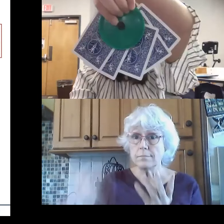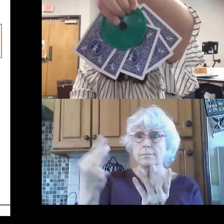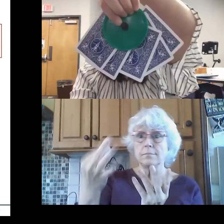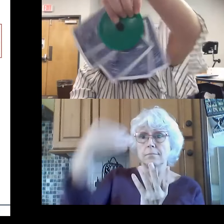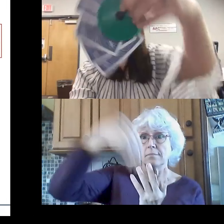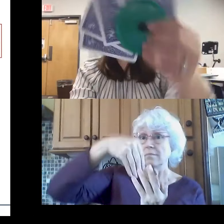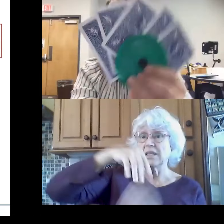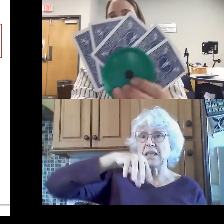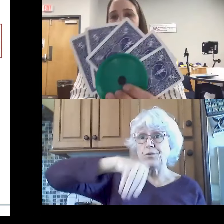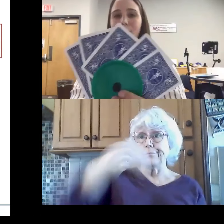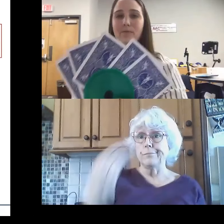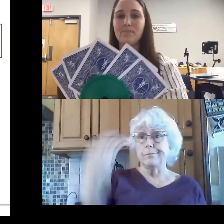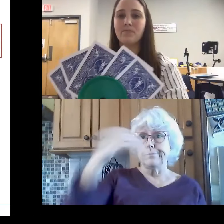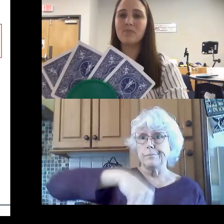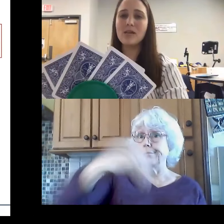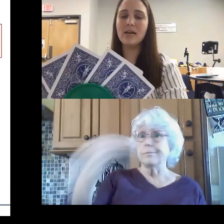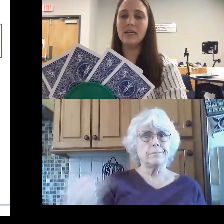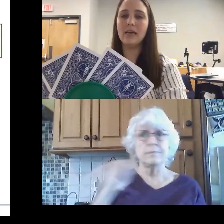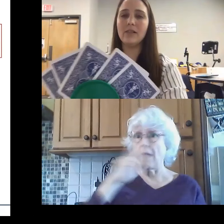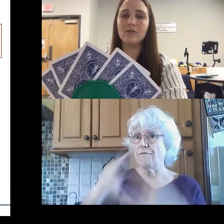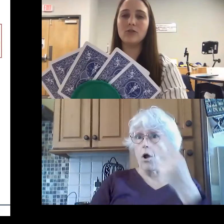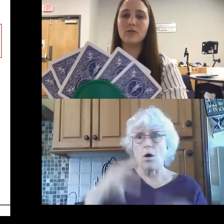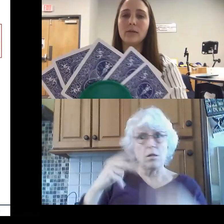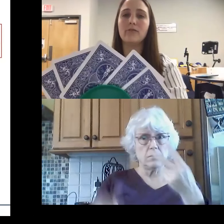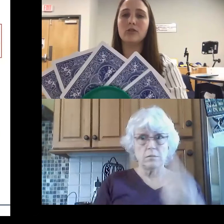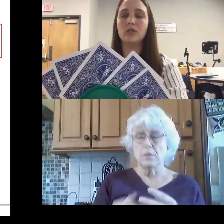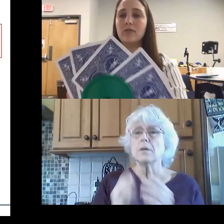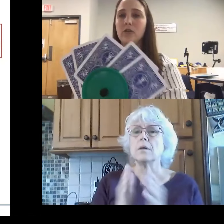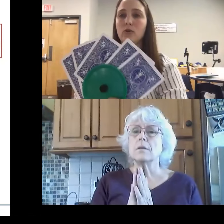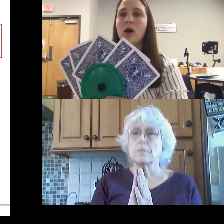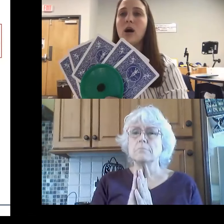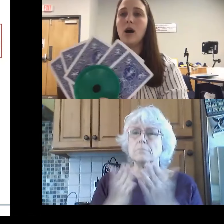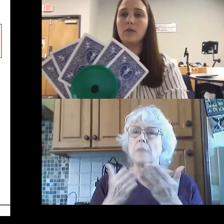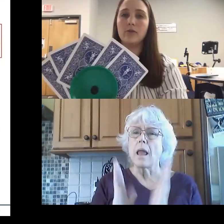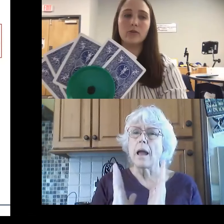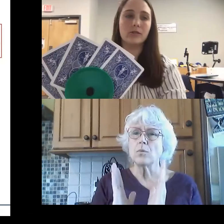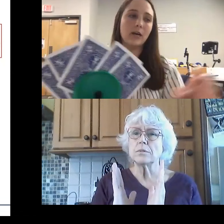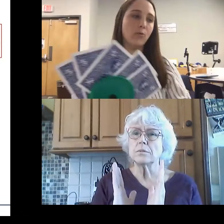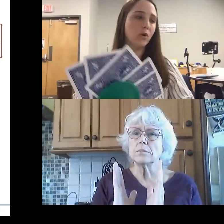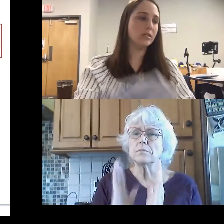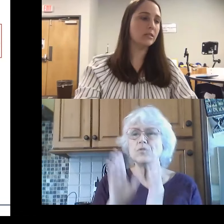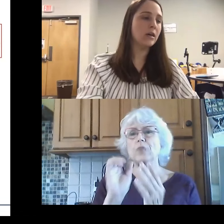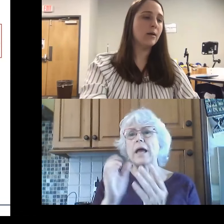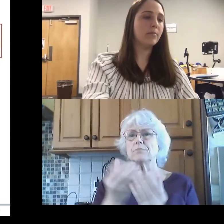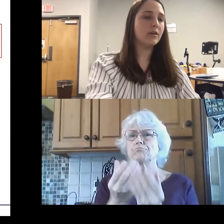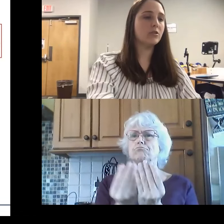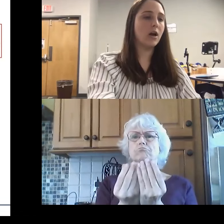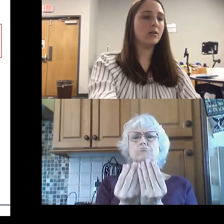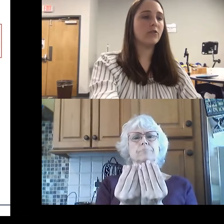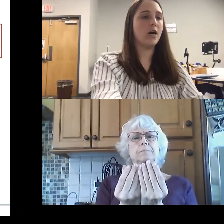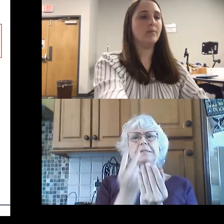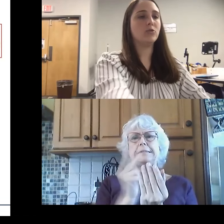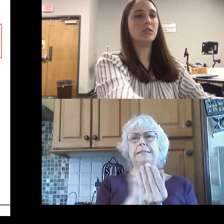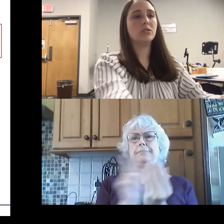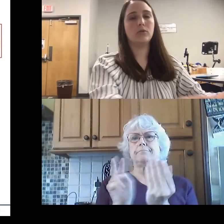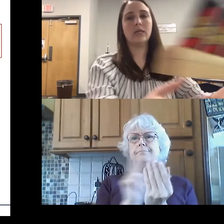it over and it's not going to fall out. Um, and it allows you to be able to just view all of your cards at once, but there's all